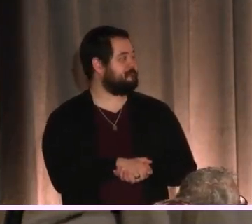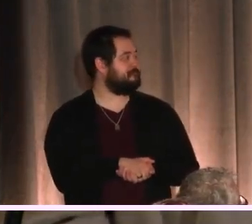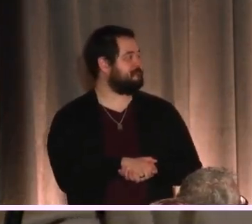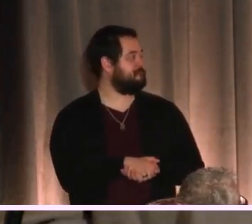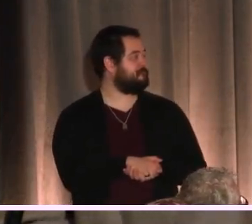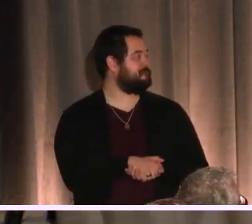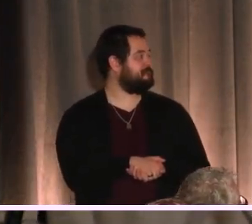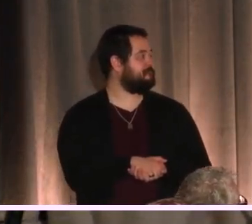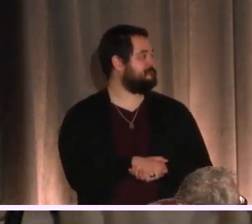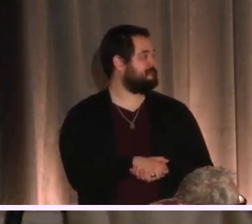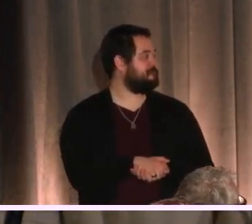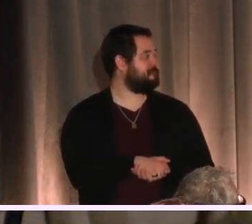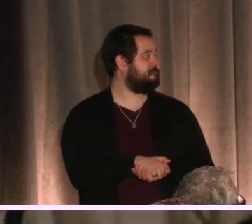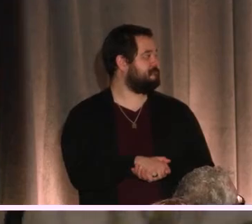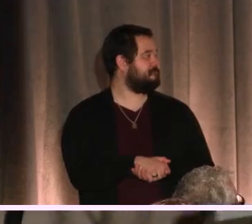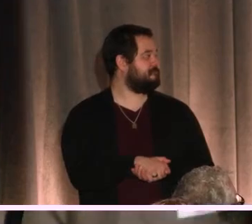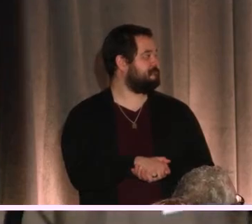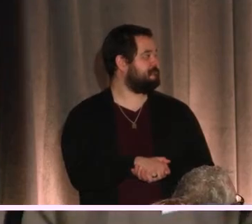Yeah, we'll finish it.